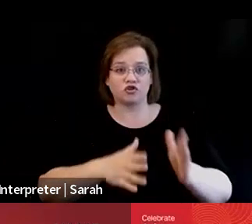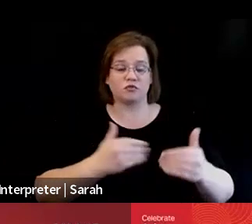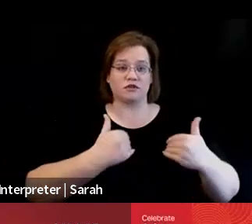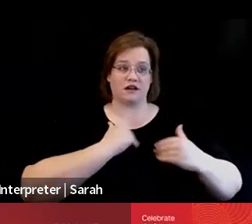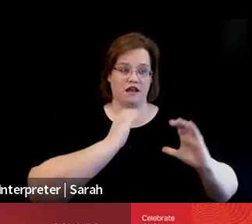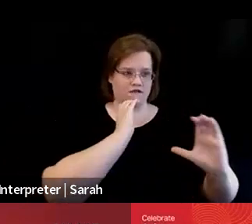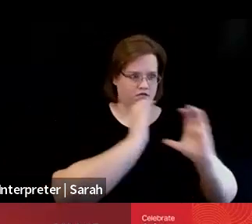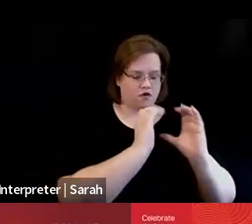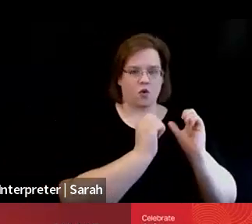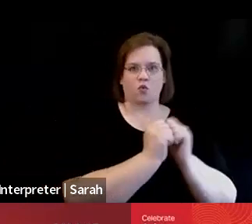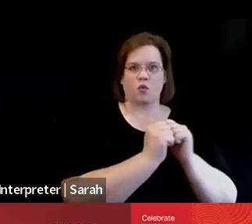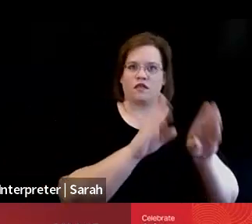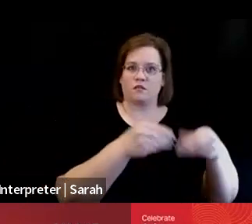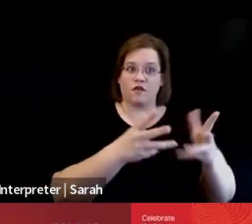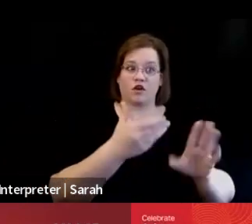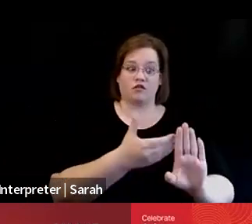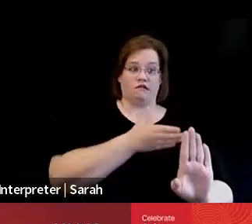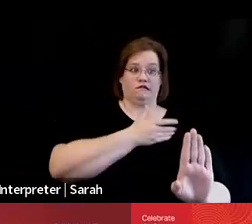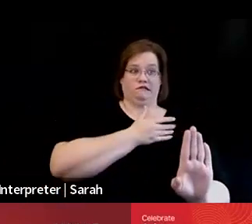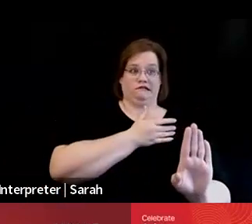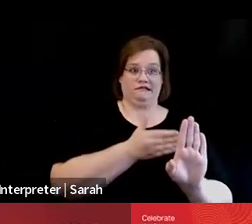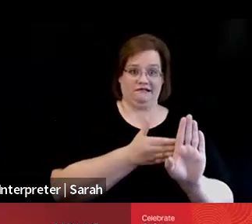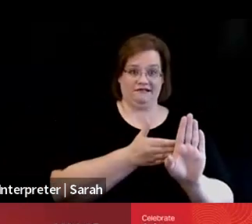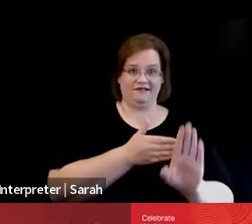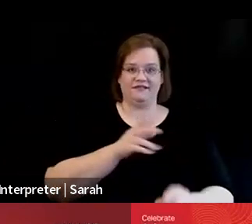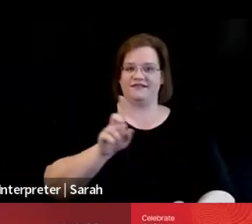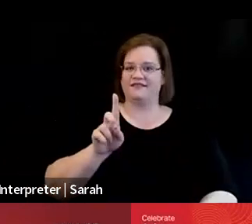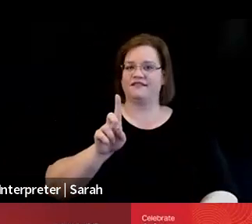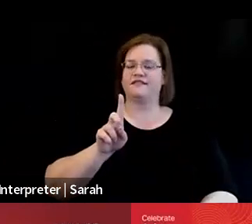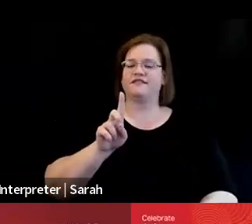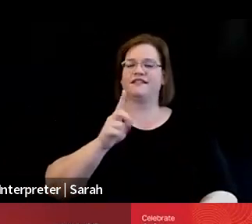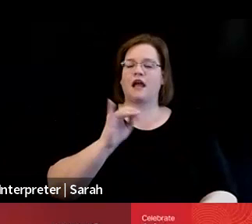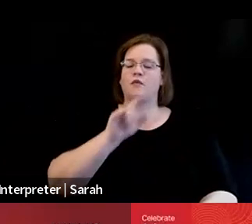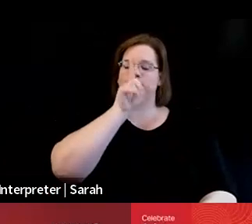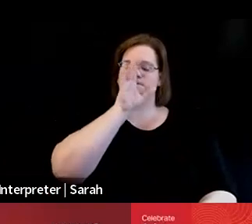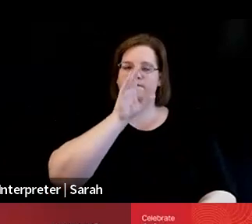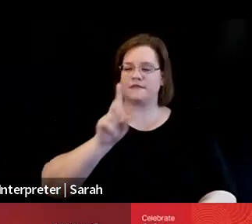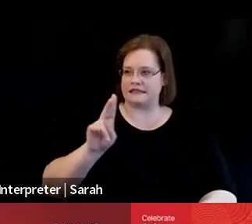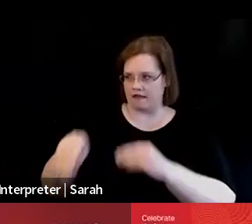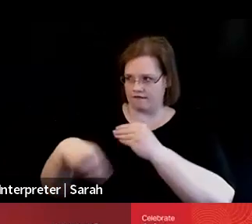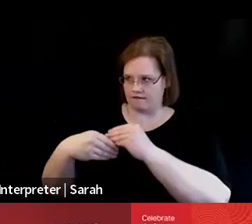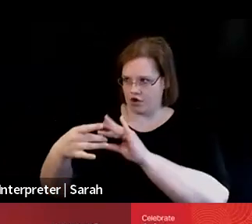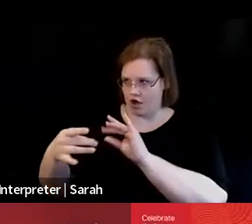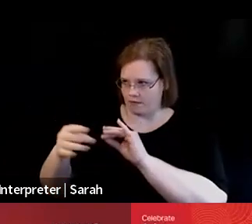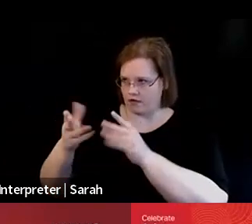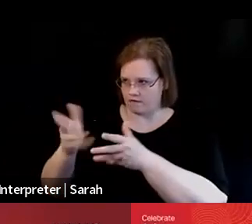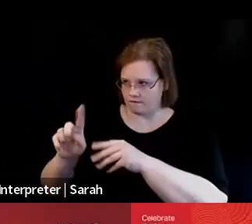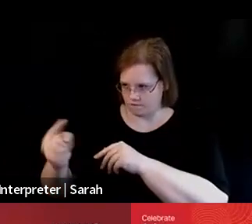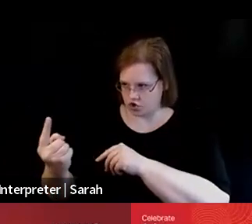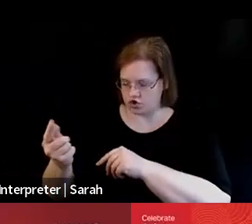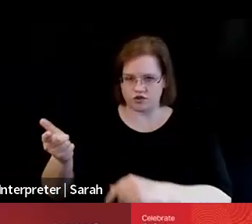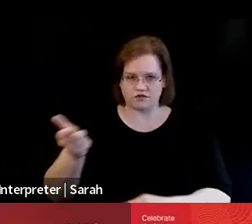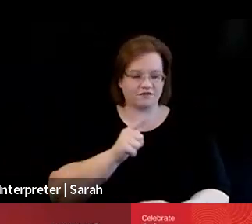and kind of get at that ahead of time? So I know, Dave, you had a quick comment. So why don't we turn to you and then go